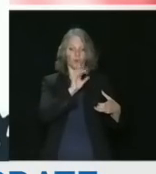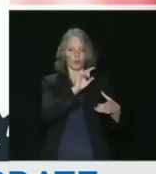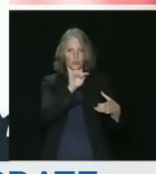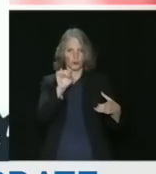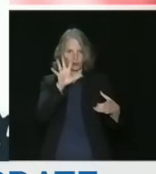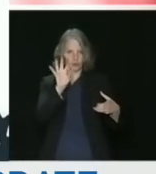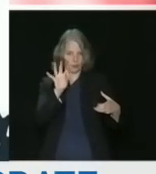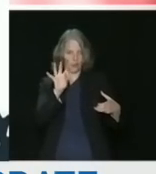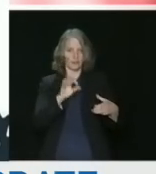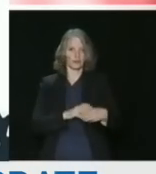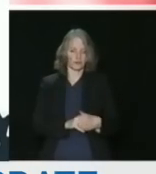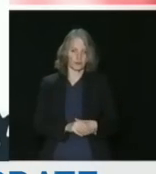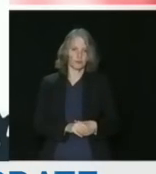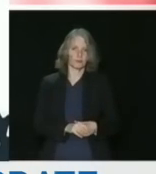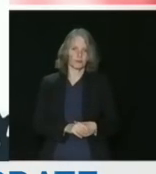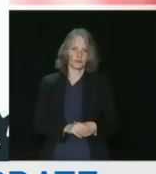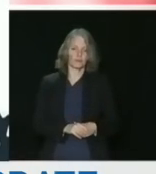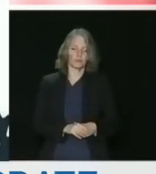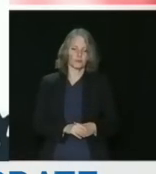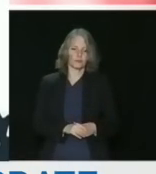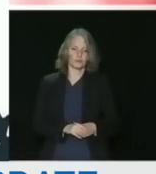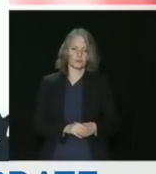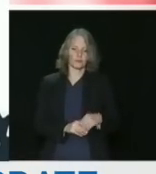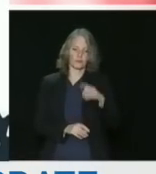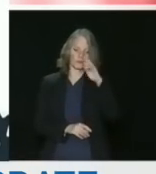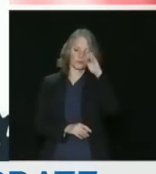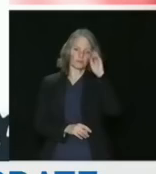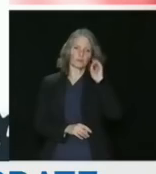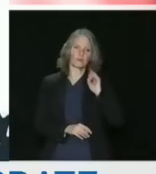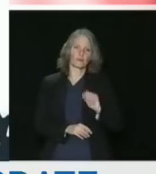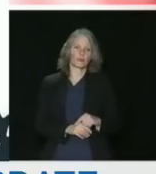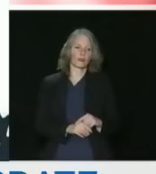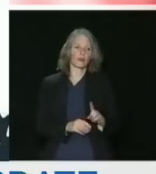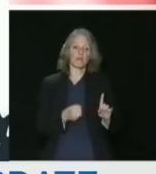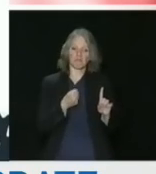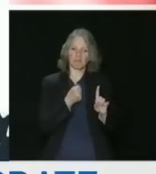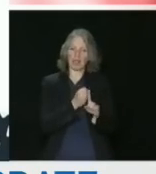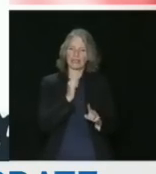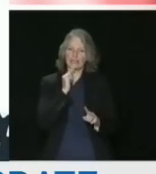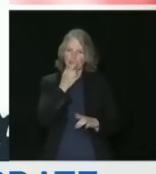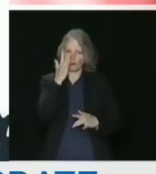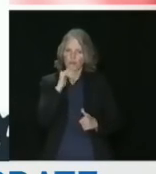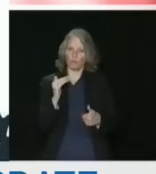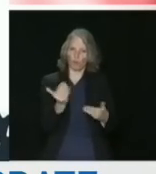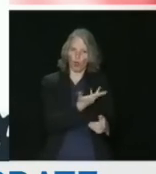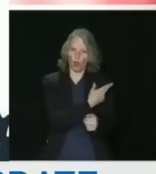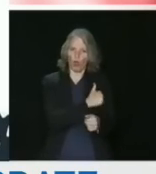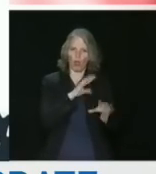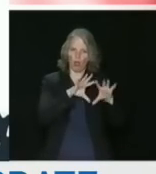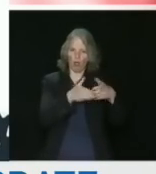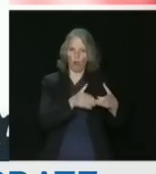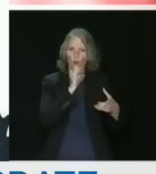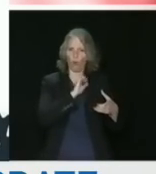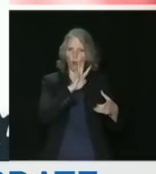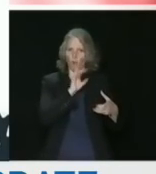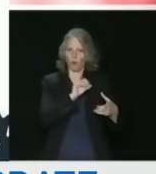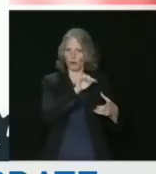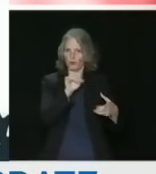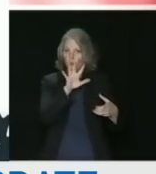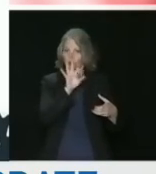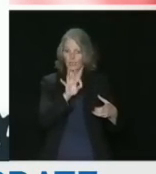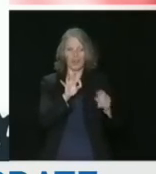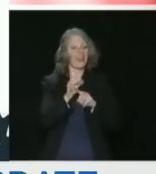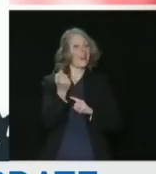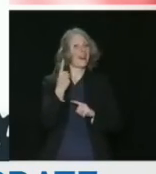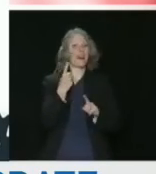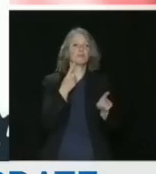observed savez, la among règle adults rappelle que bien aged que le cas 40 to grave de la 59. maladie soit moins courant chez les This is groupes a d'âge reminder plus that jeunes, although le severe illness